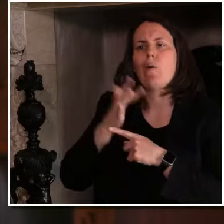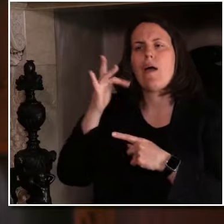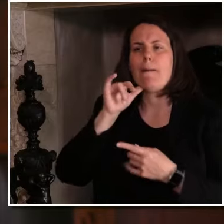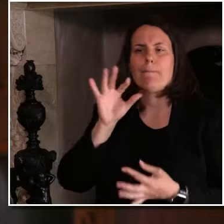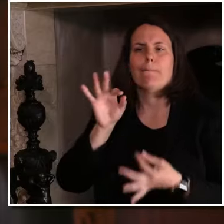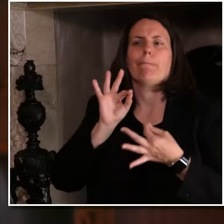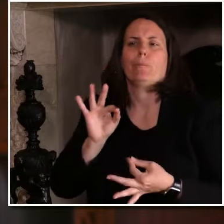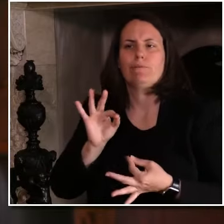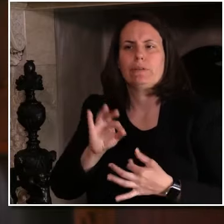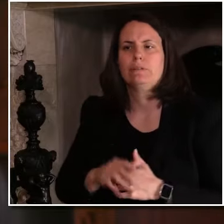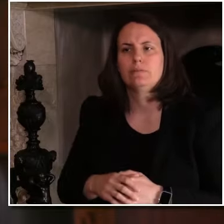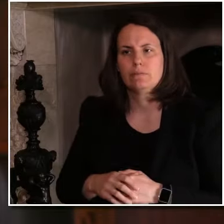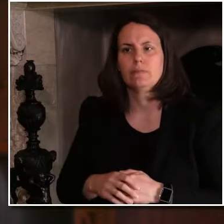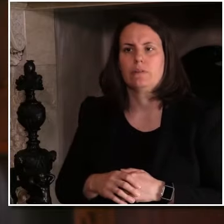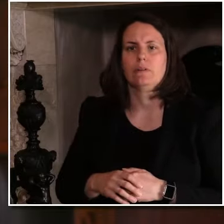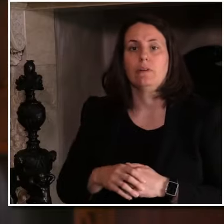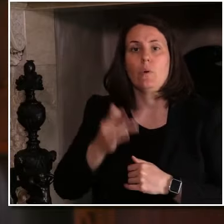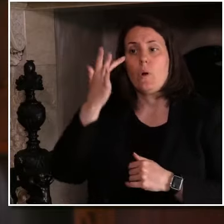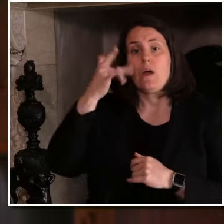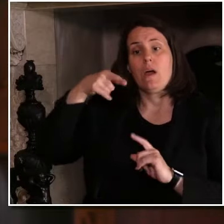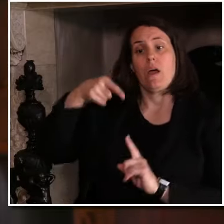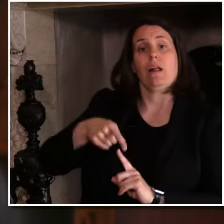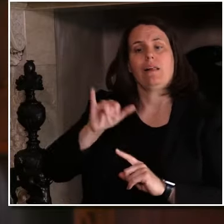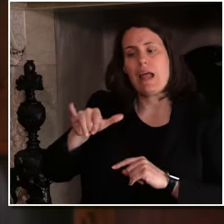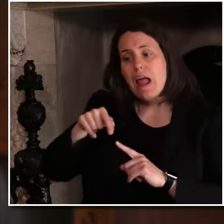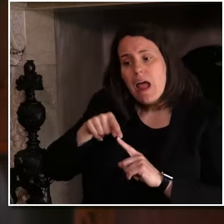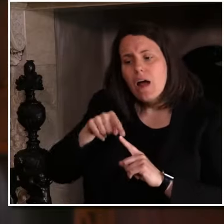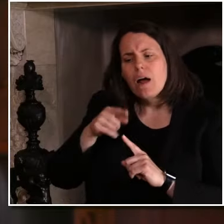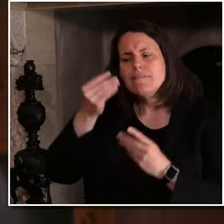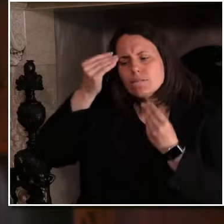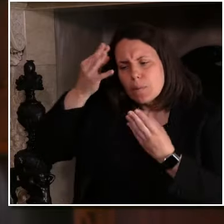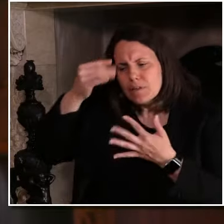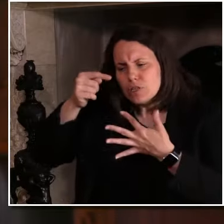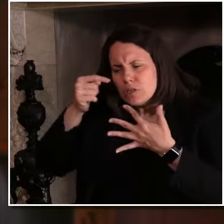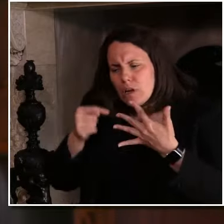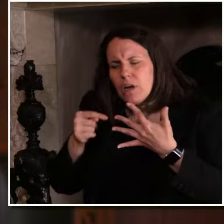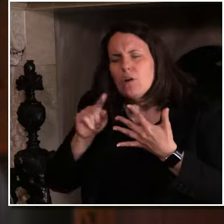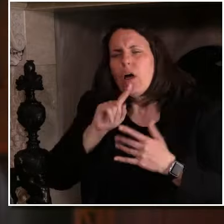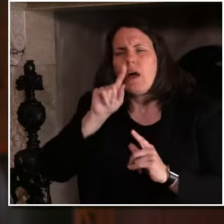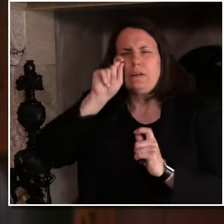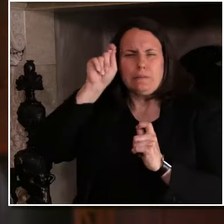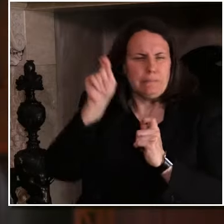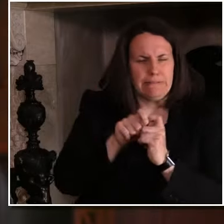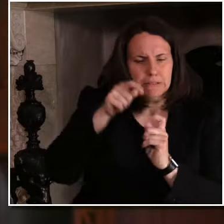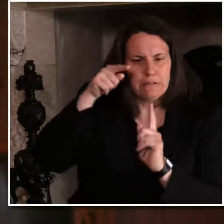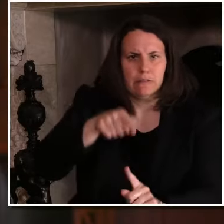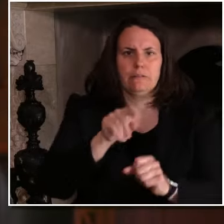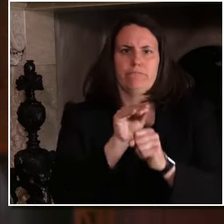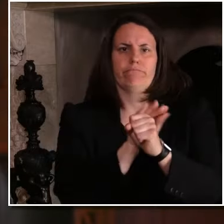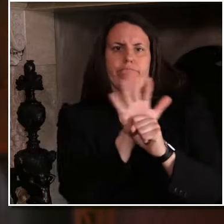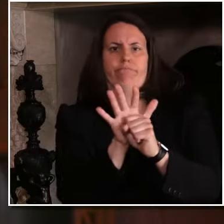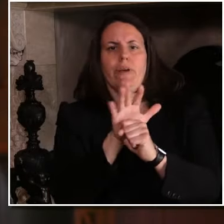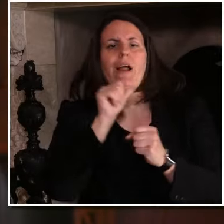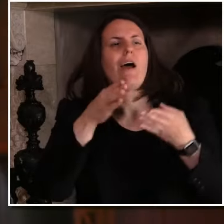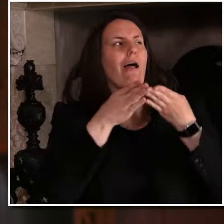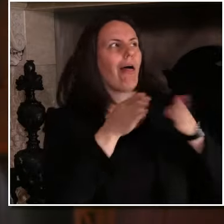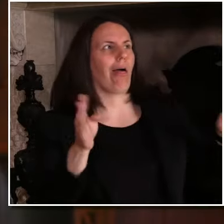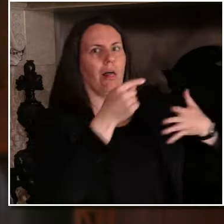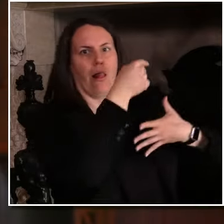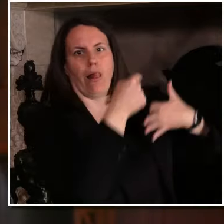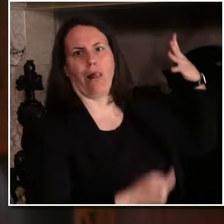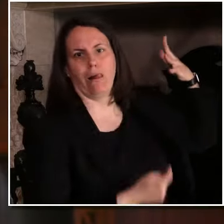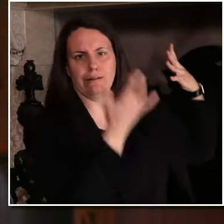tracers are having with positive cases and with the context that they are notifying as potentially